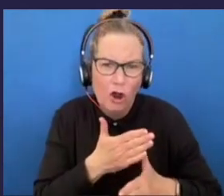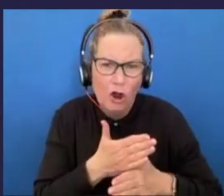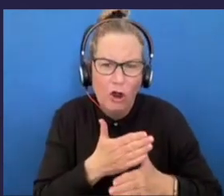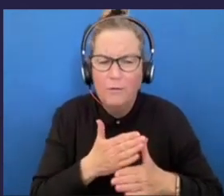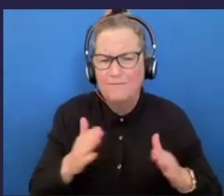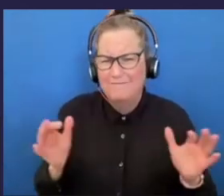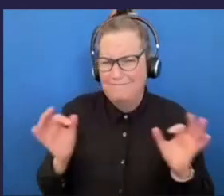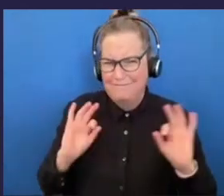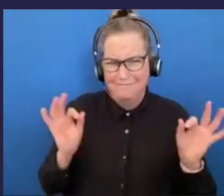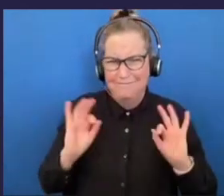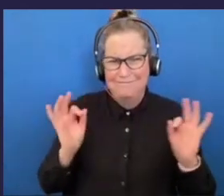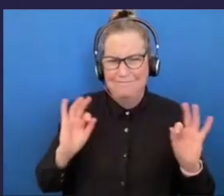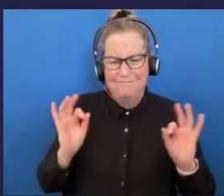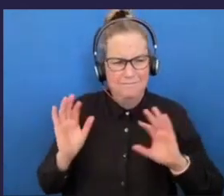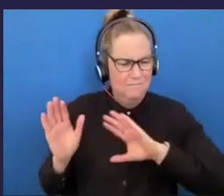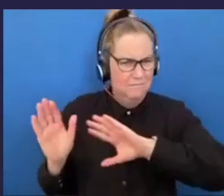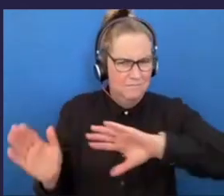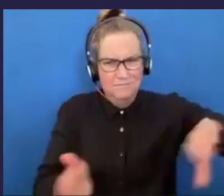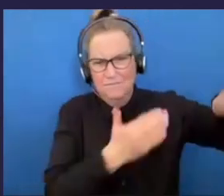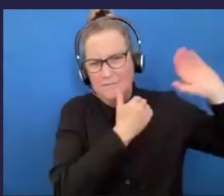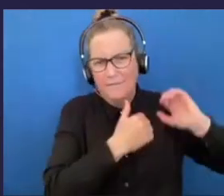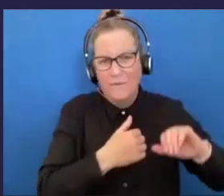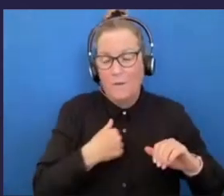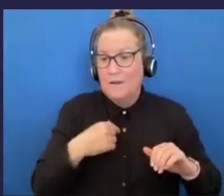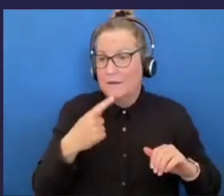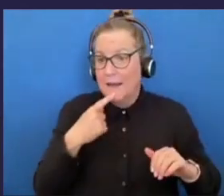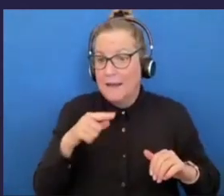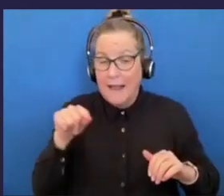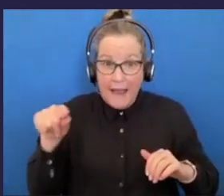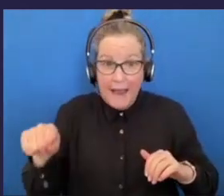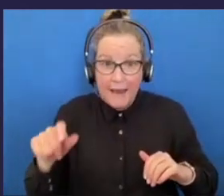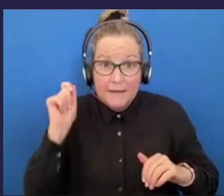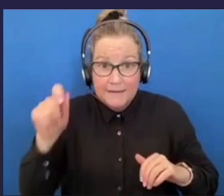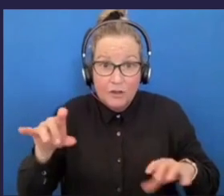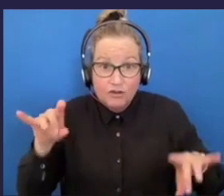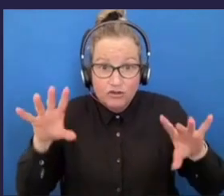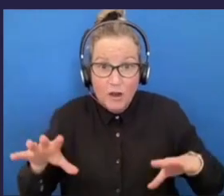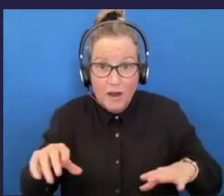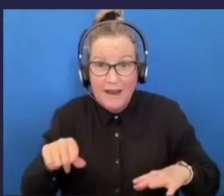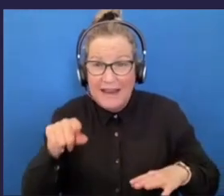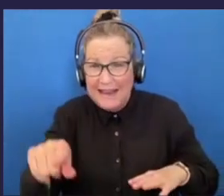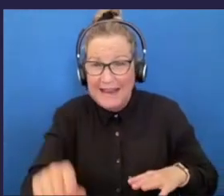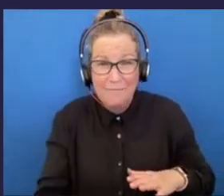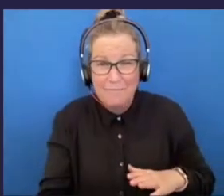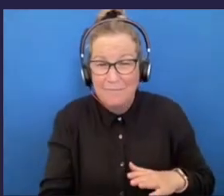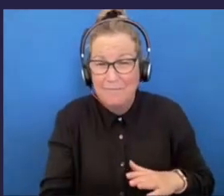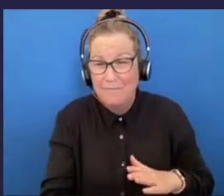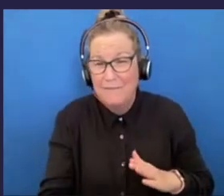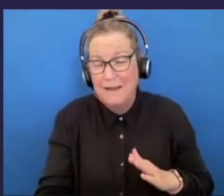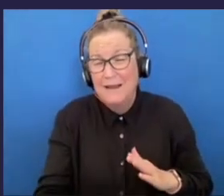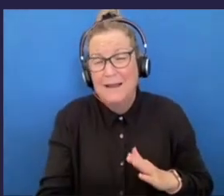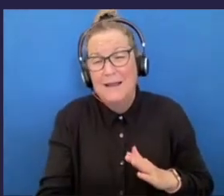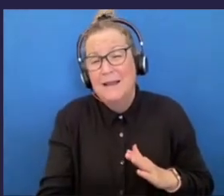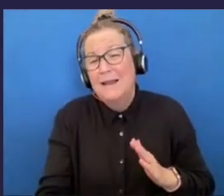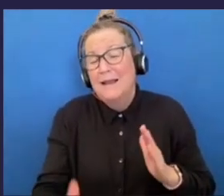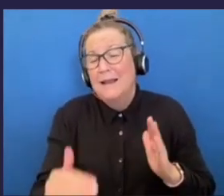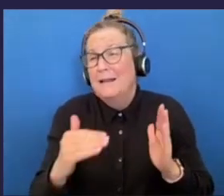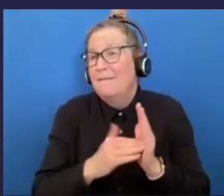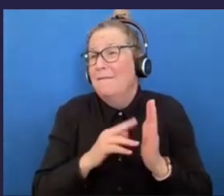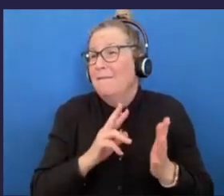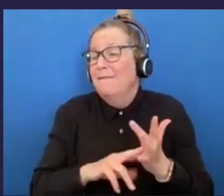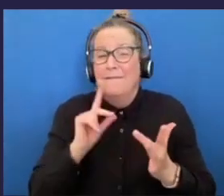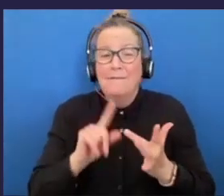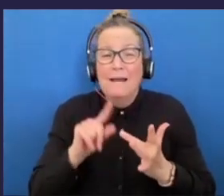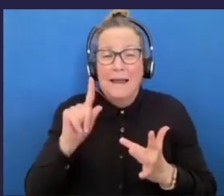we are saying, hey, Tennis Australia, we know this guy's fee. He's worked in tennis his whole life and he's